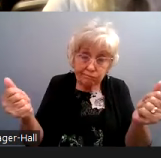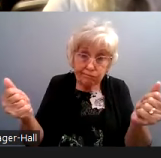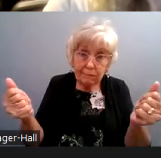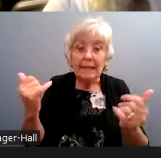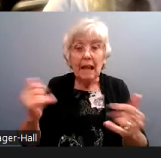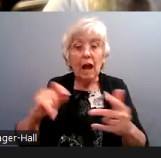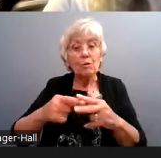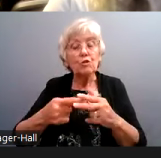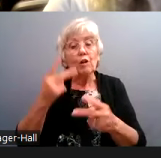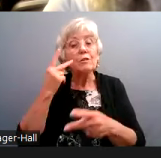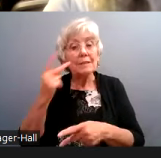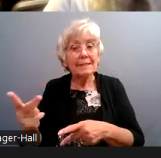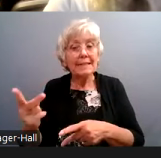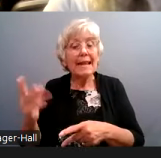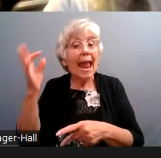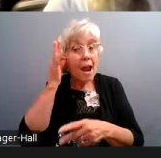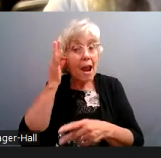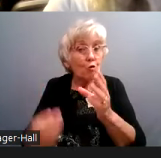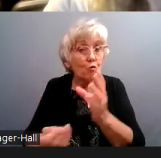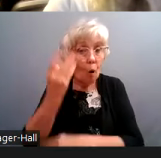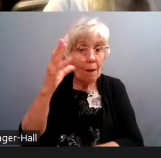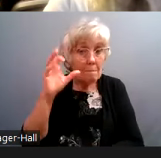to see hair grow back,